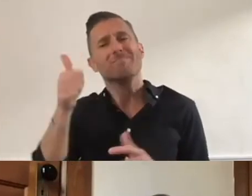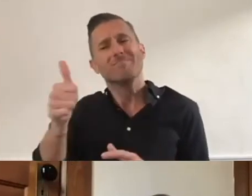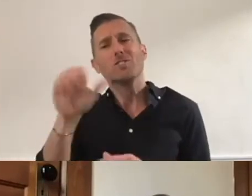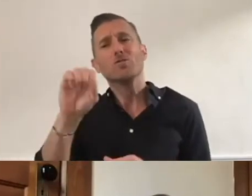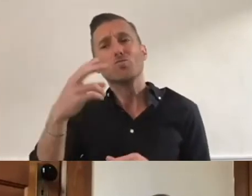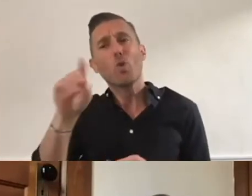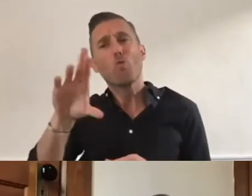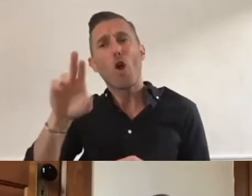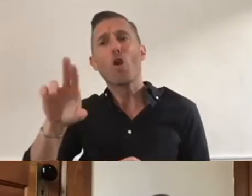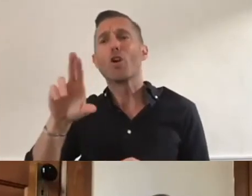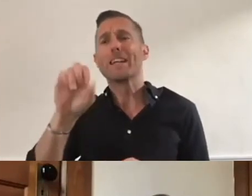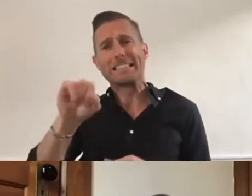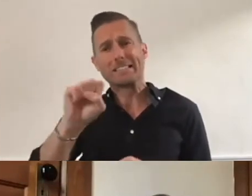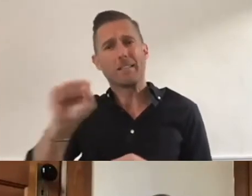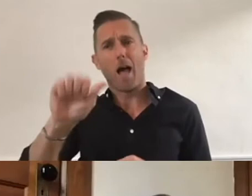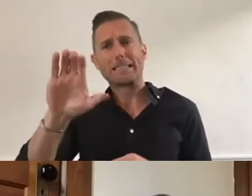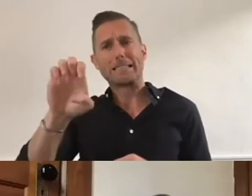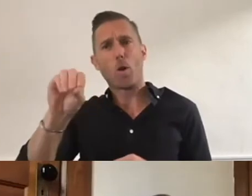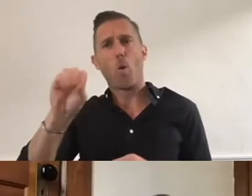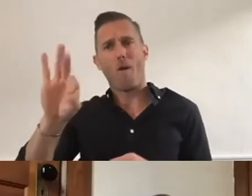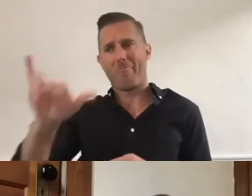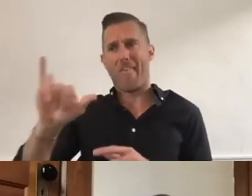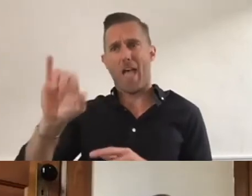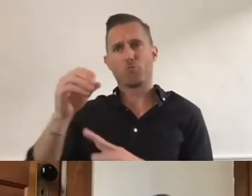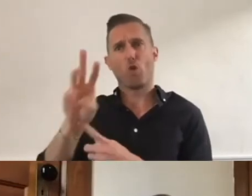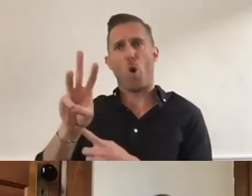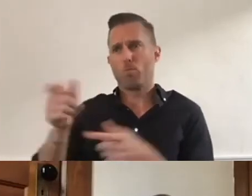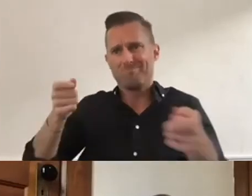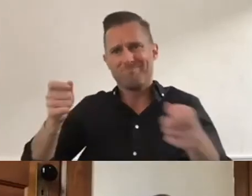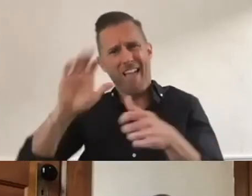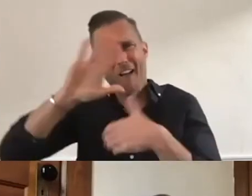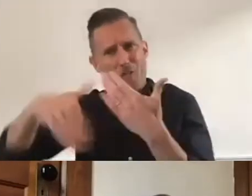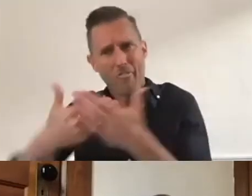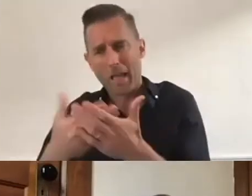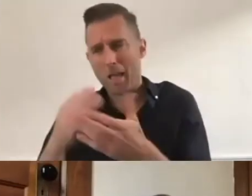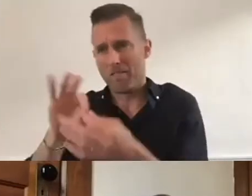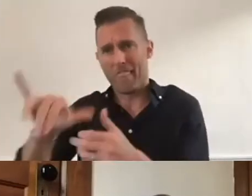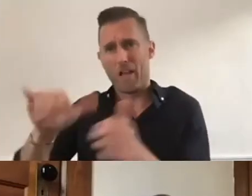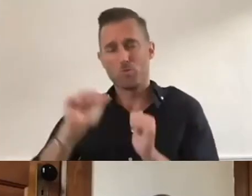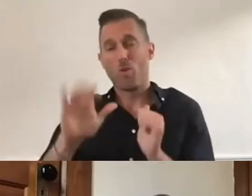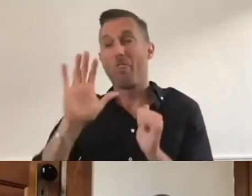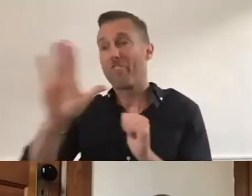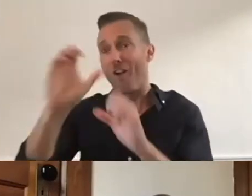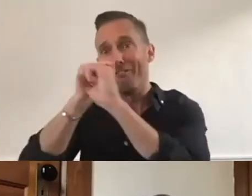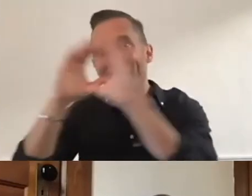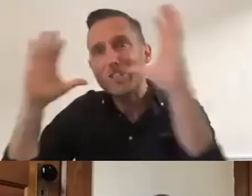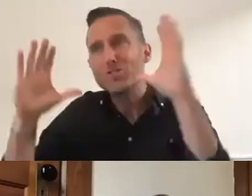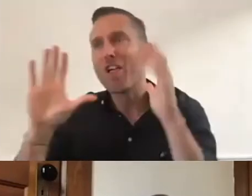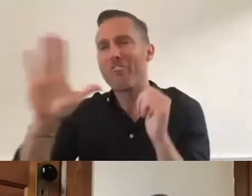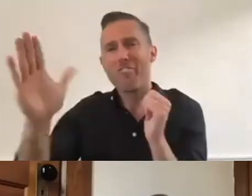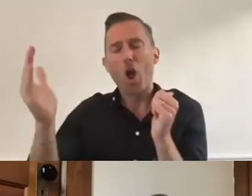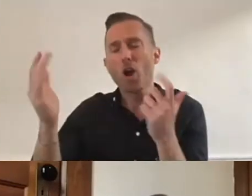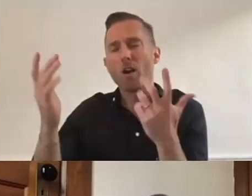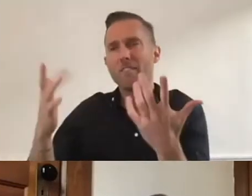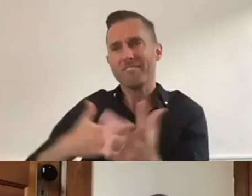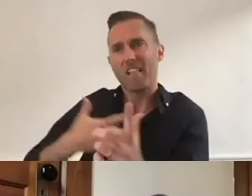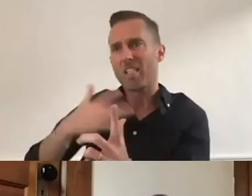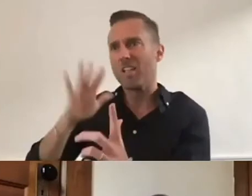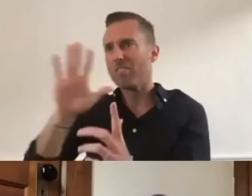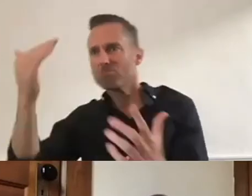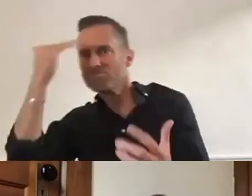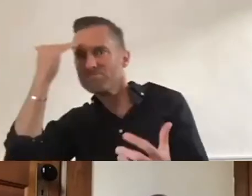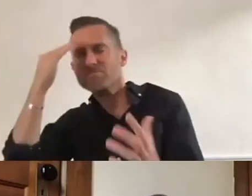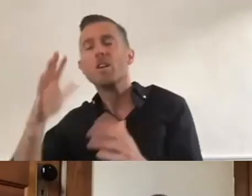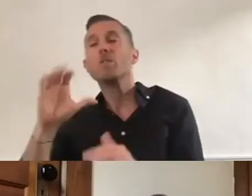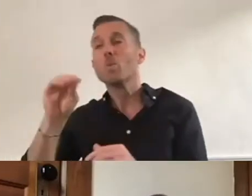is your television show. And so the vision and everything comes from them. So having a showrunner who has a disability,